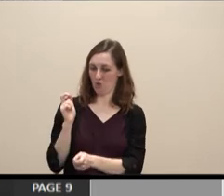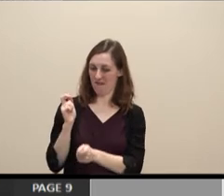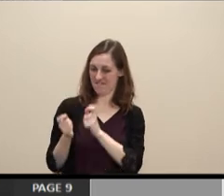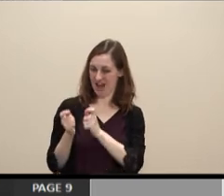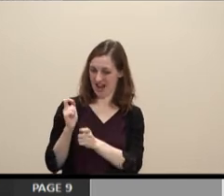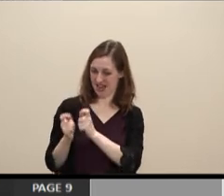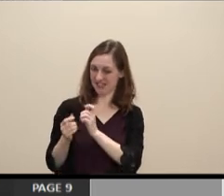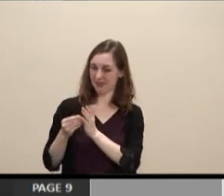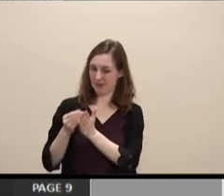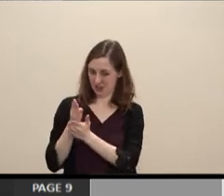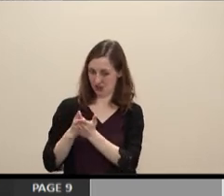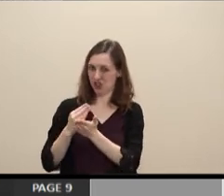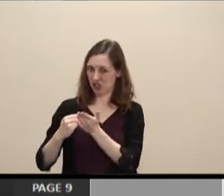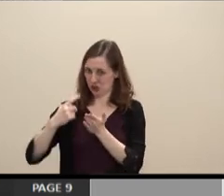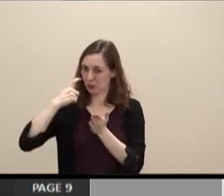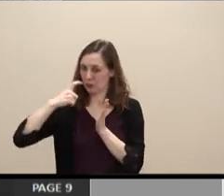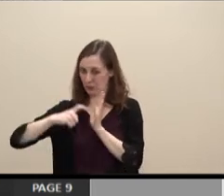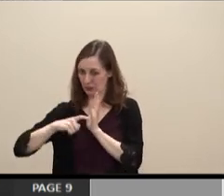that with the